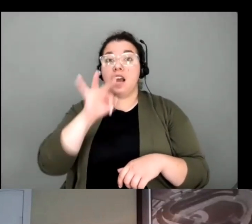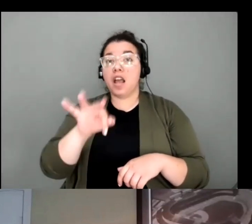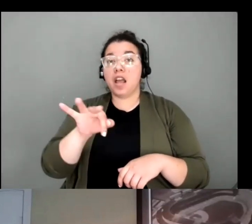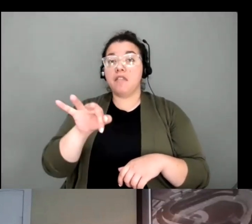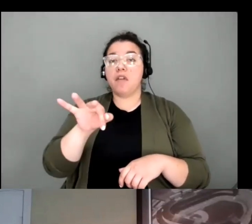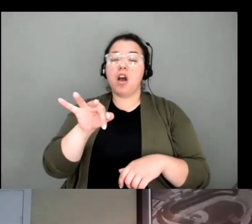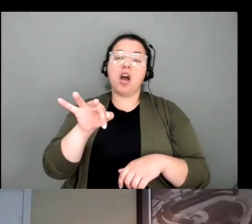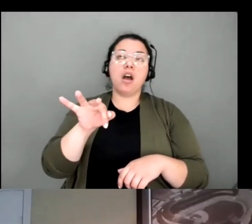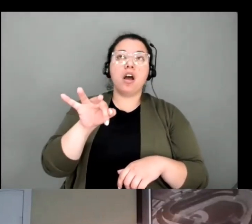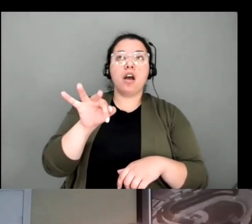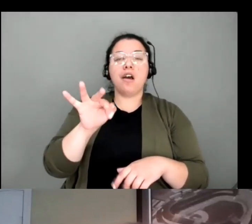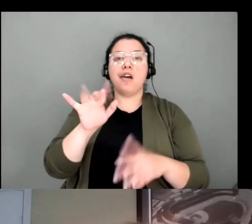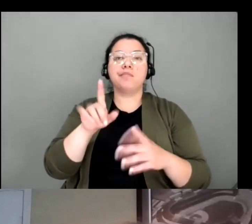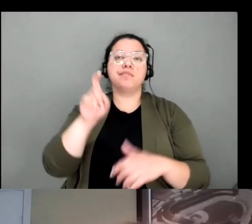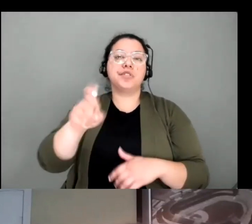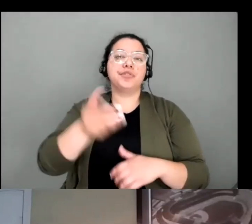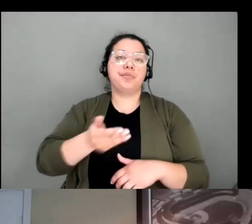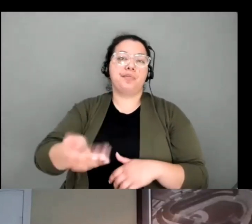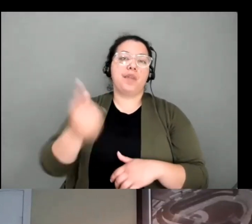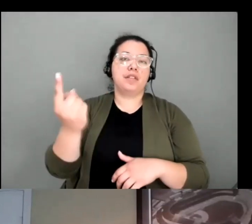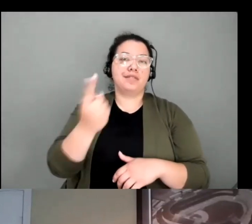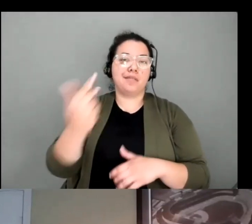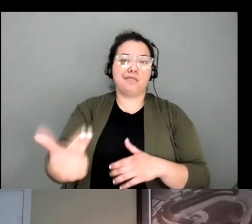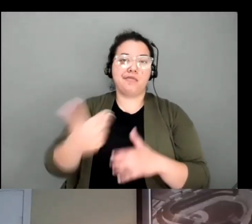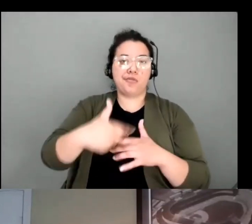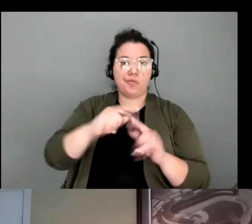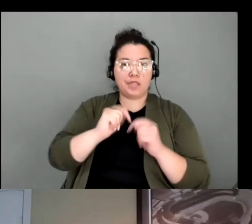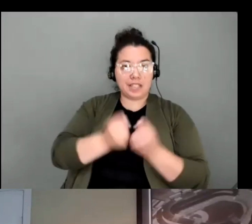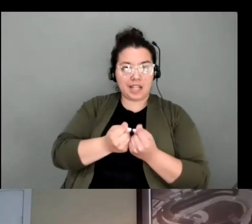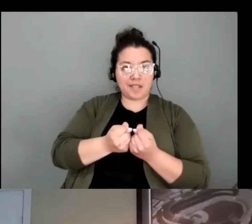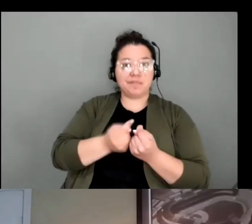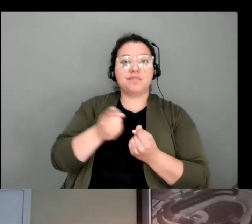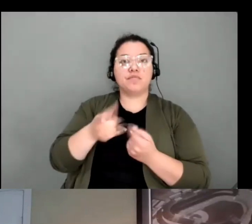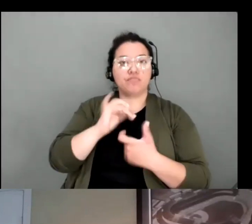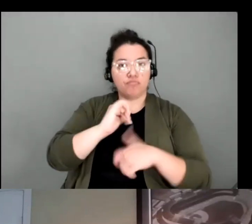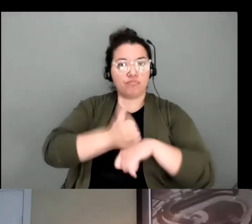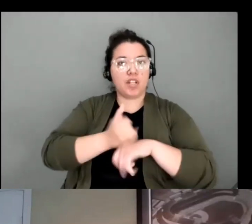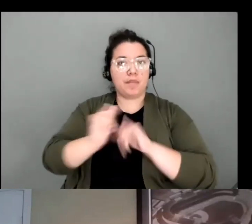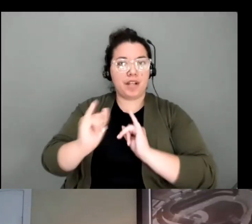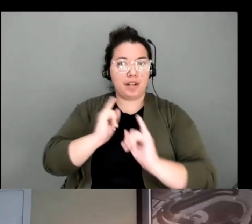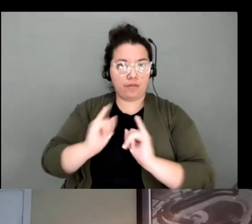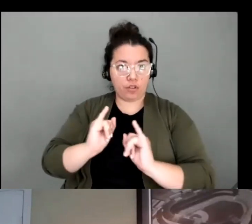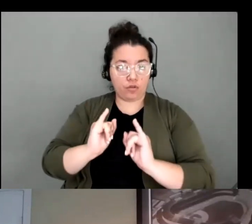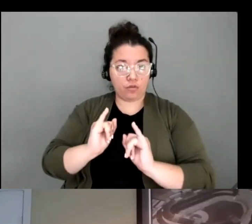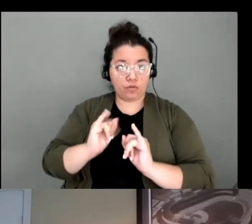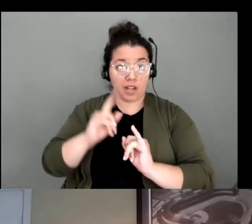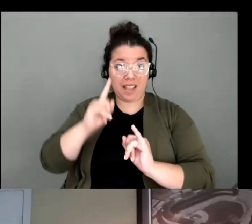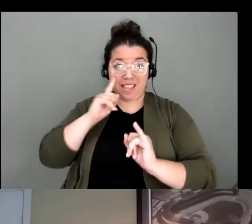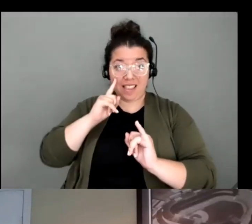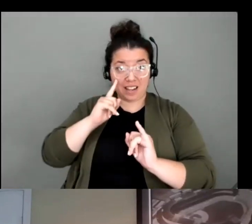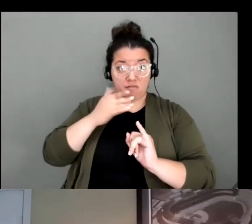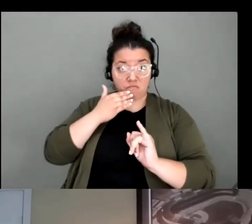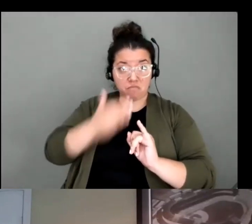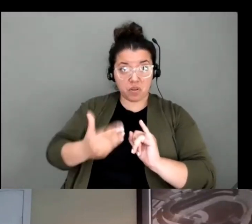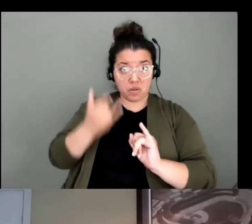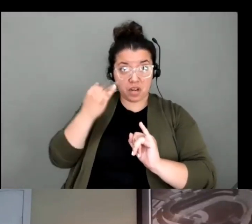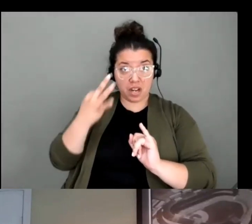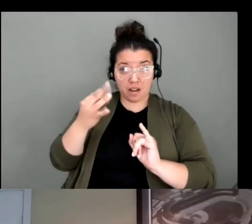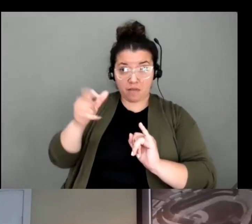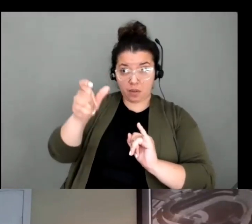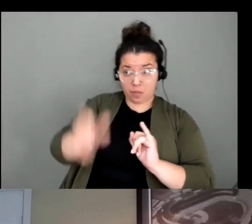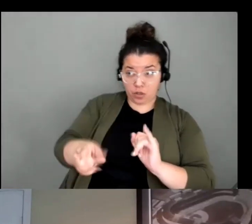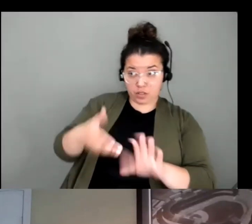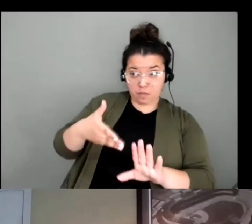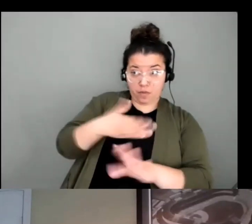team and you were bringing them in for an interview, would you like the fact that they have checked out the Howard Hanna website before